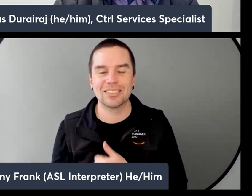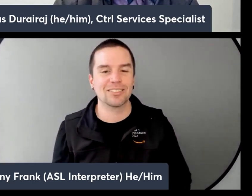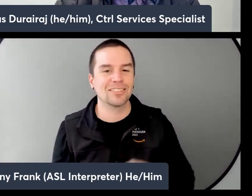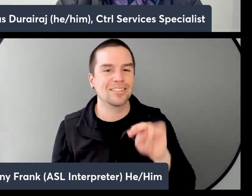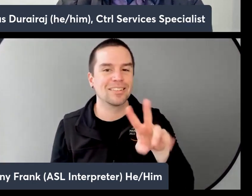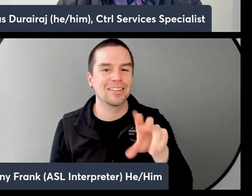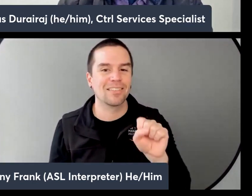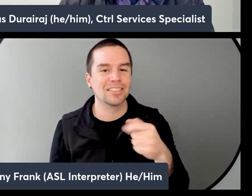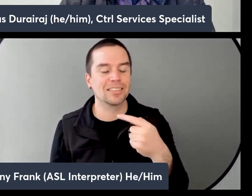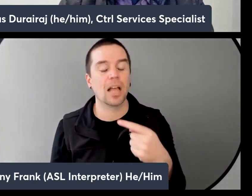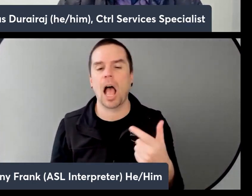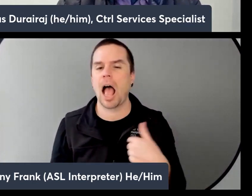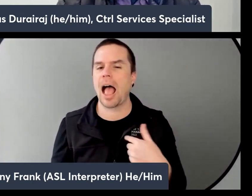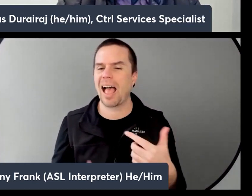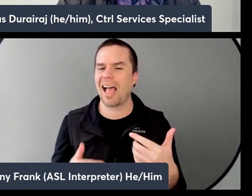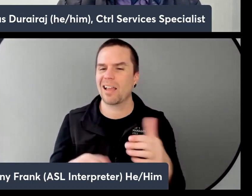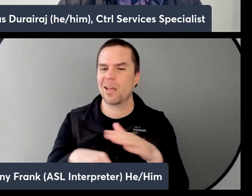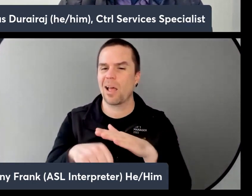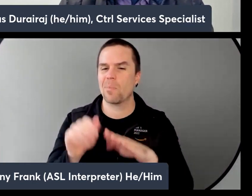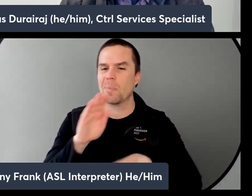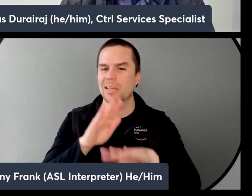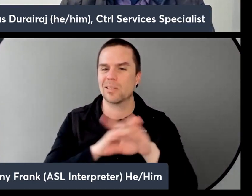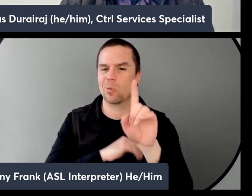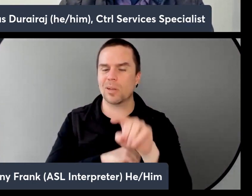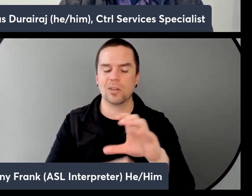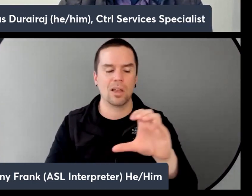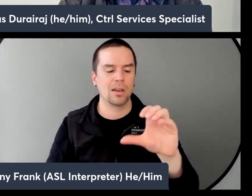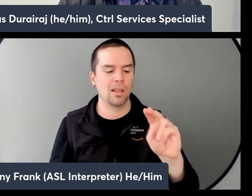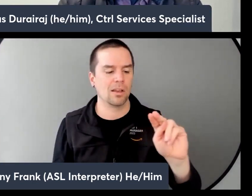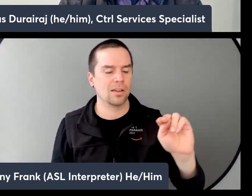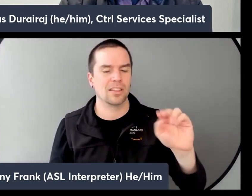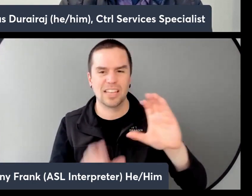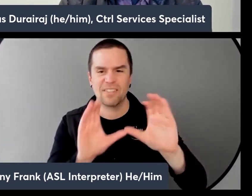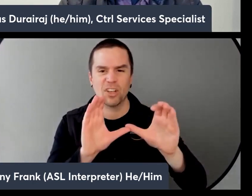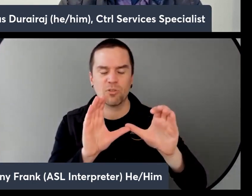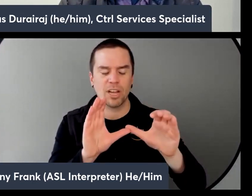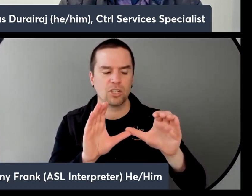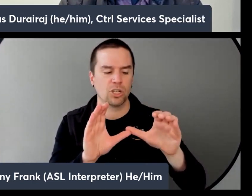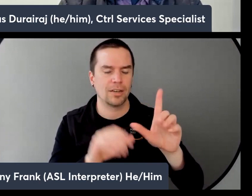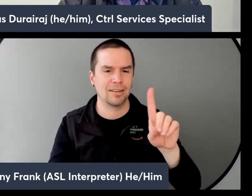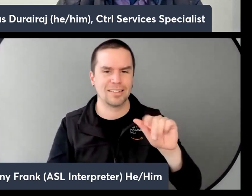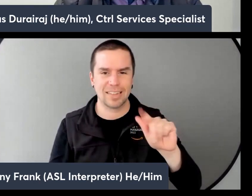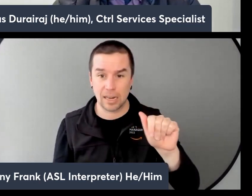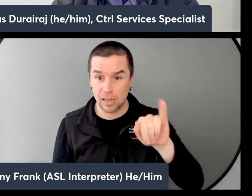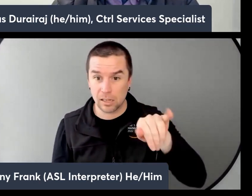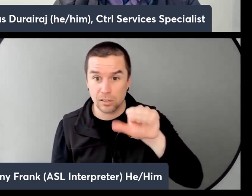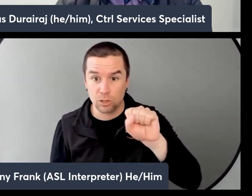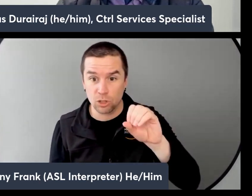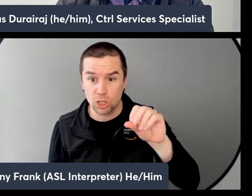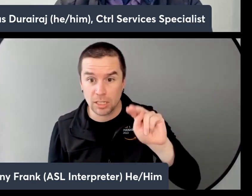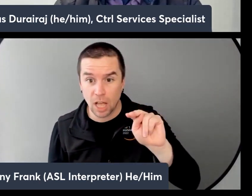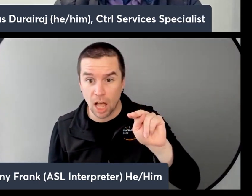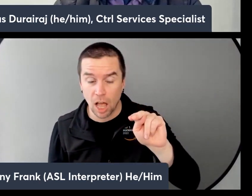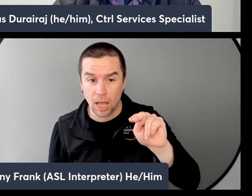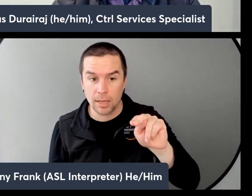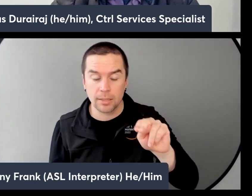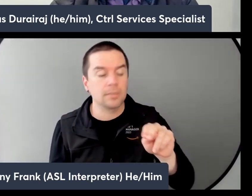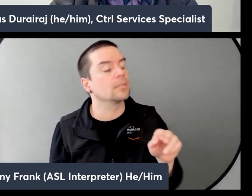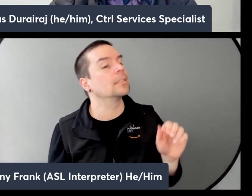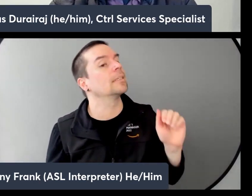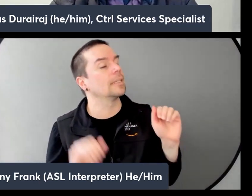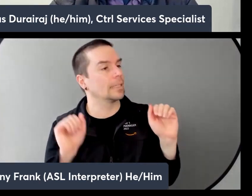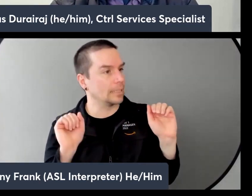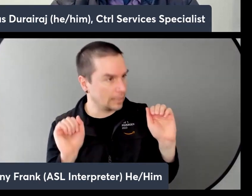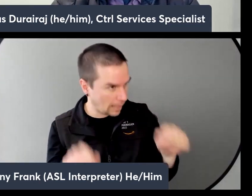question. Like this configuration data, is it JSON based? Like when we store it on So AppConfig? yeah, that it can be, but you can